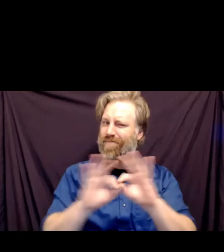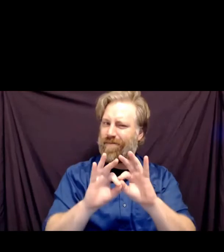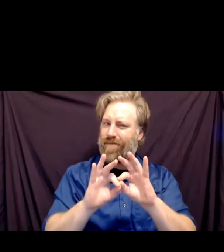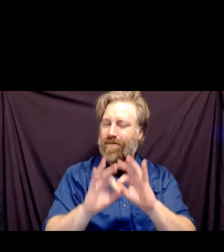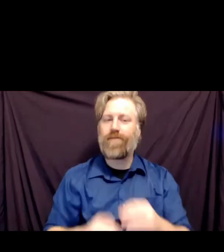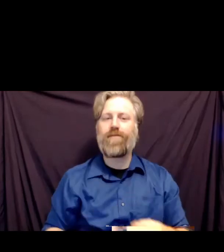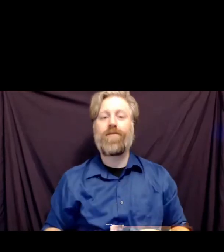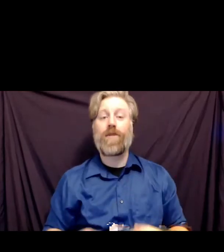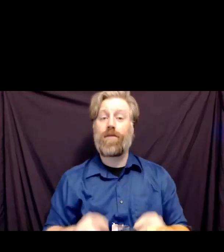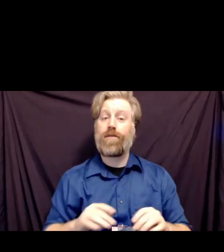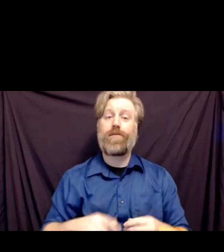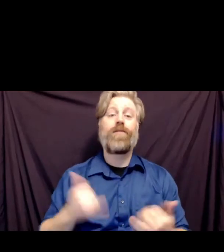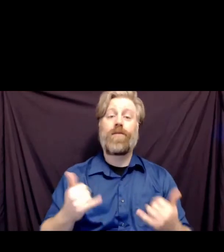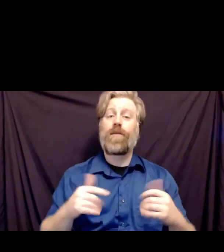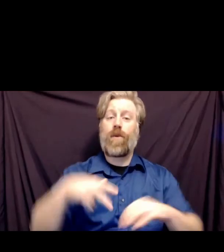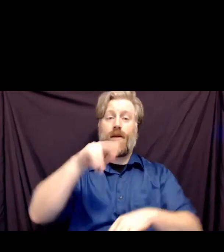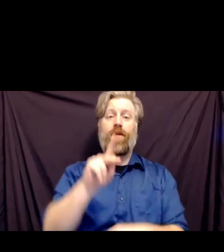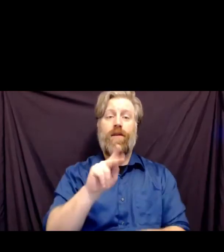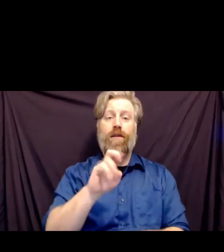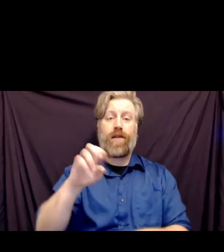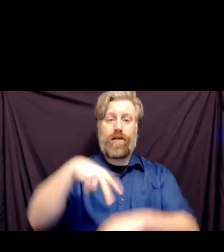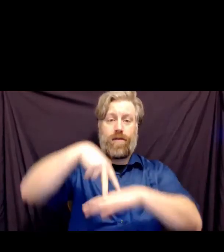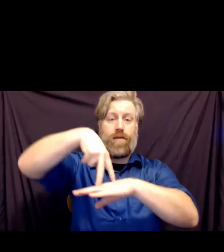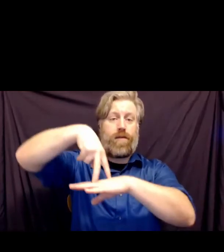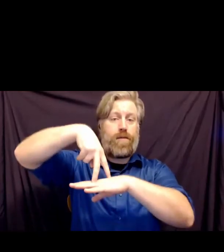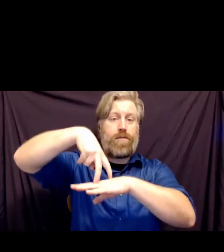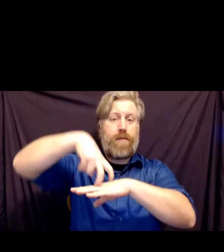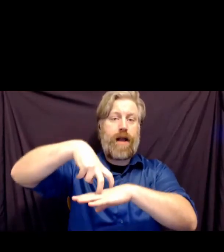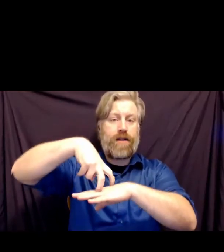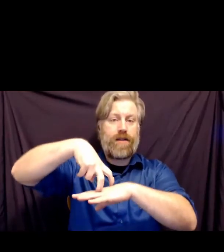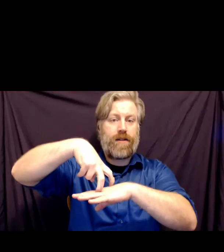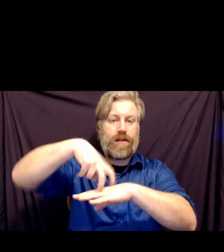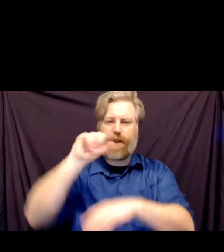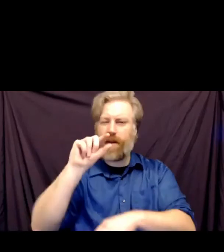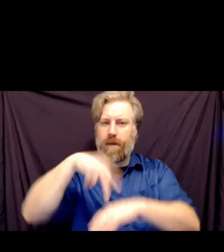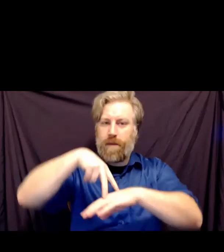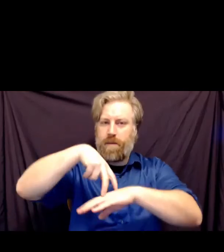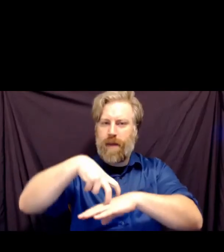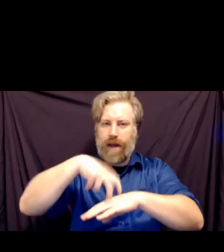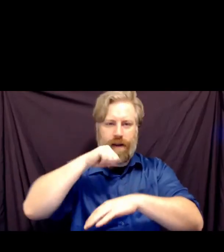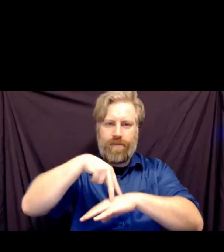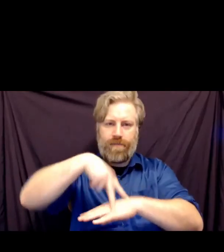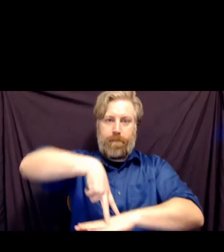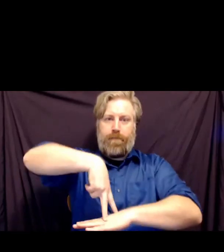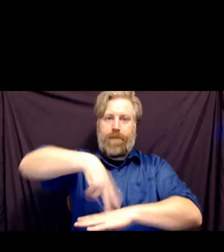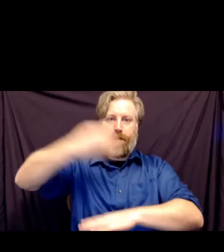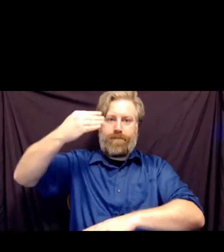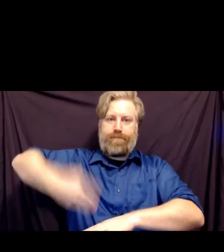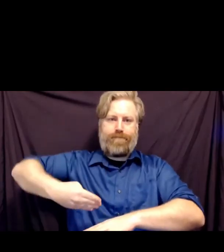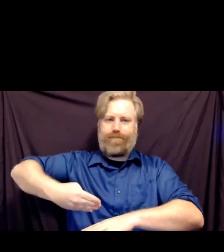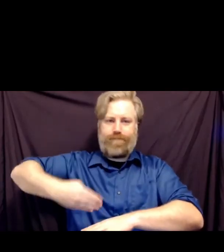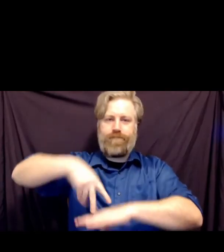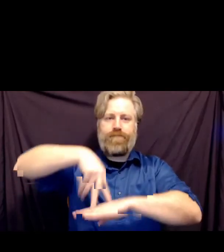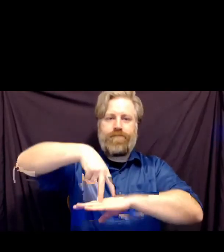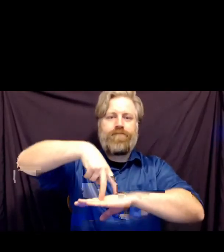We bend the knees slightly because we become very aware of how our knees are. And when we keep our